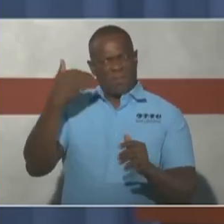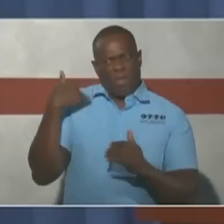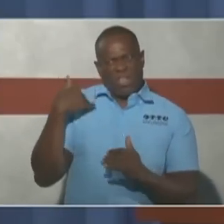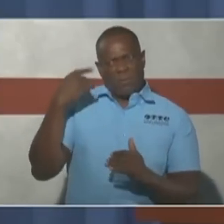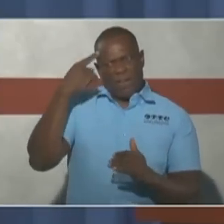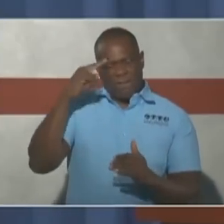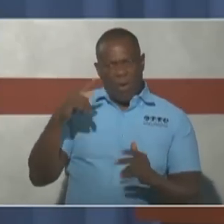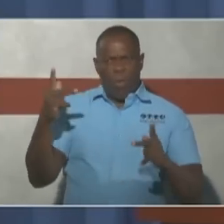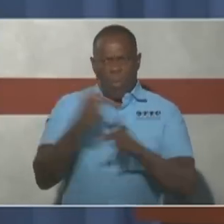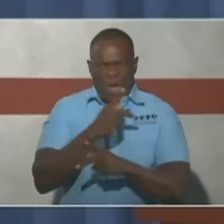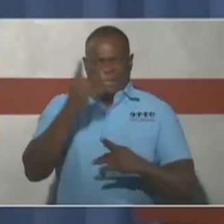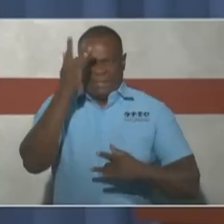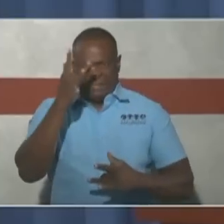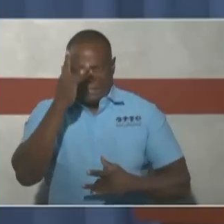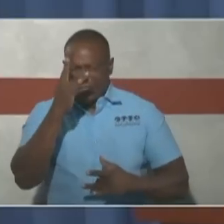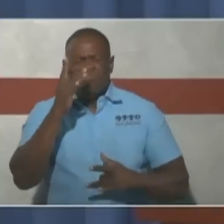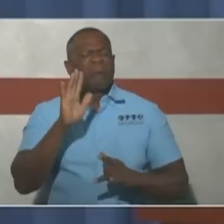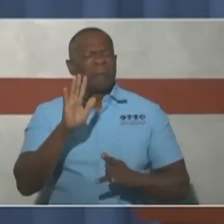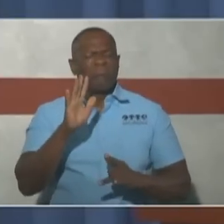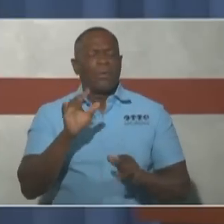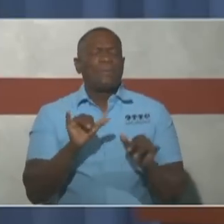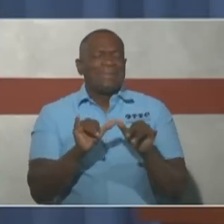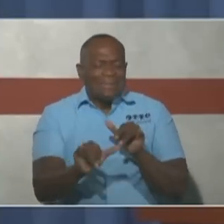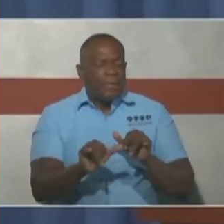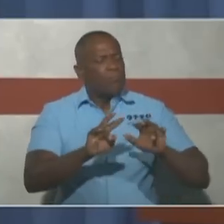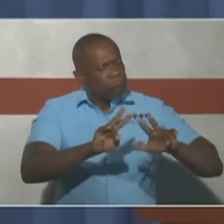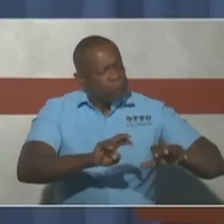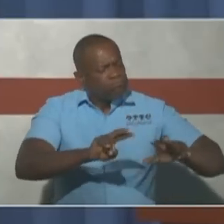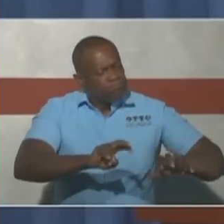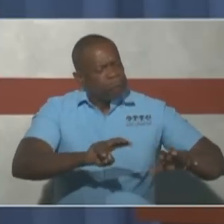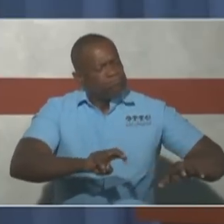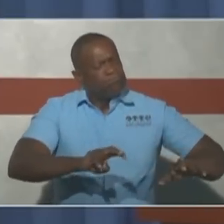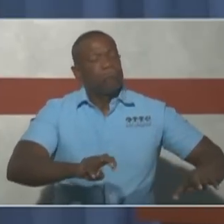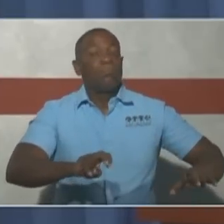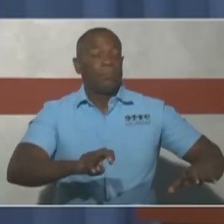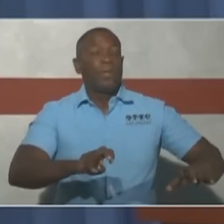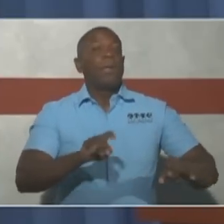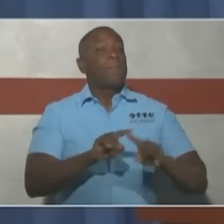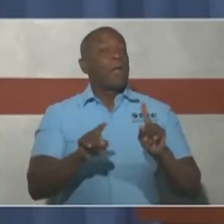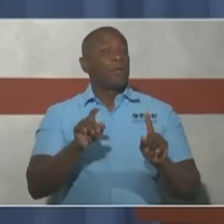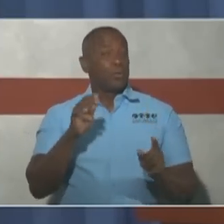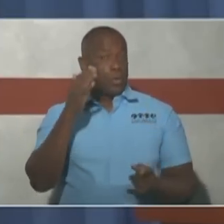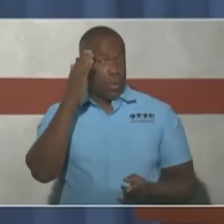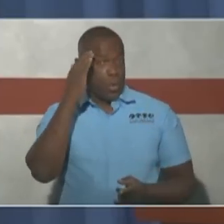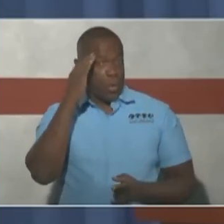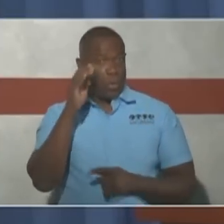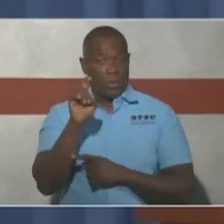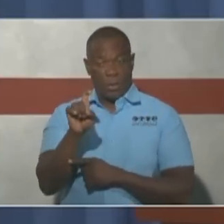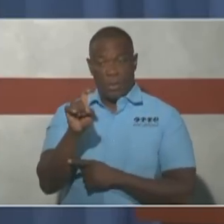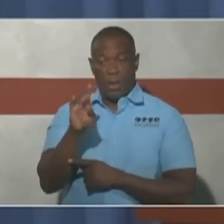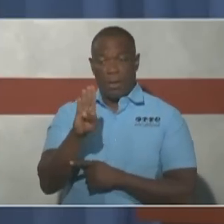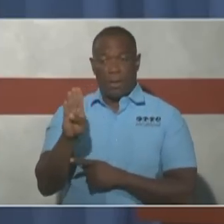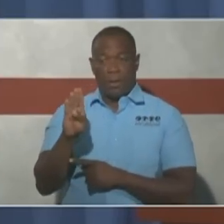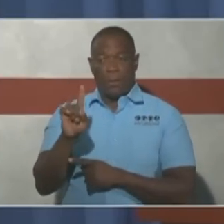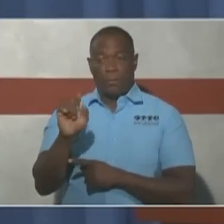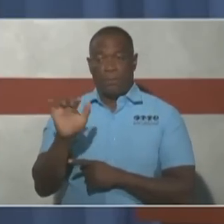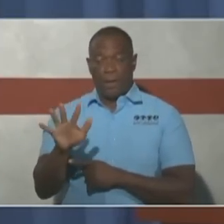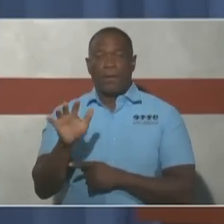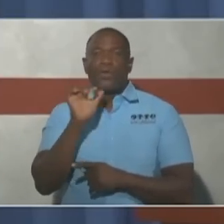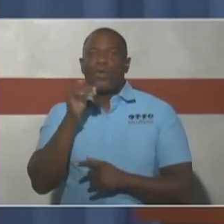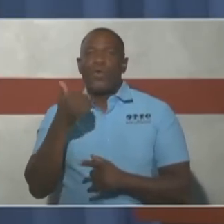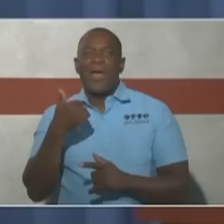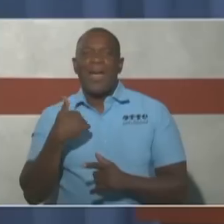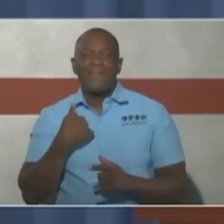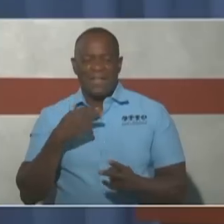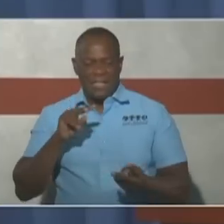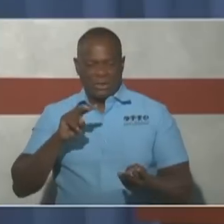XBB 1.5 causes more severe disease than other variants. Severity assessments are ongoing, but it is worth noting